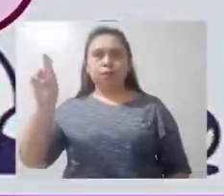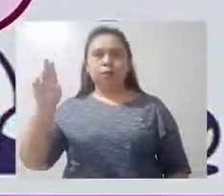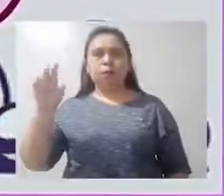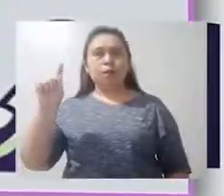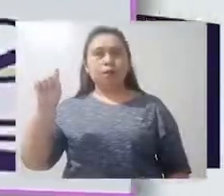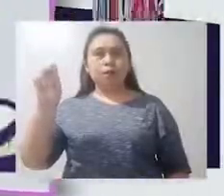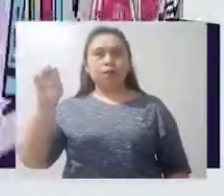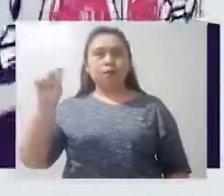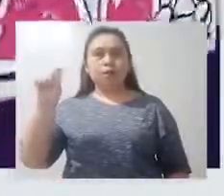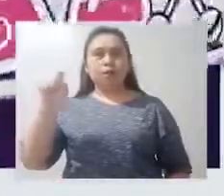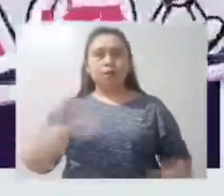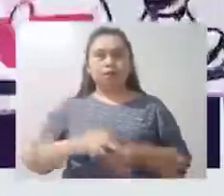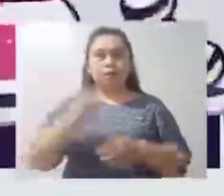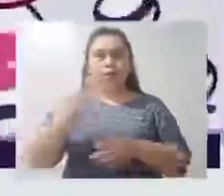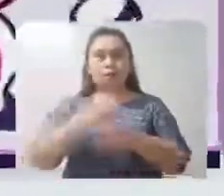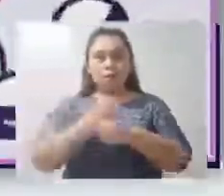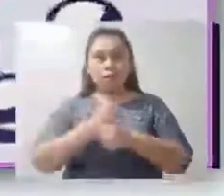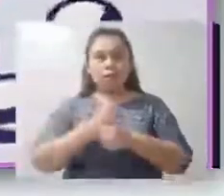test tube holder,